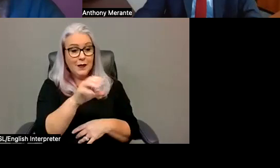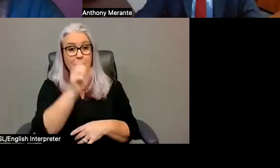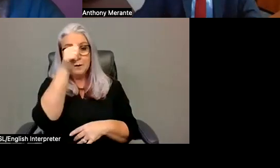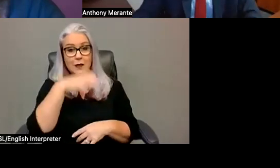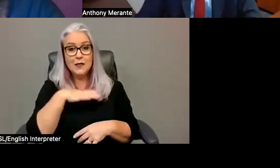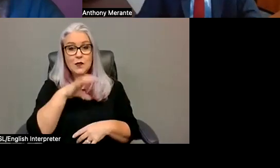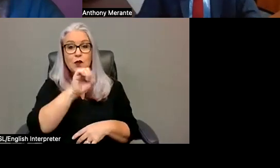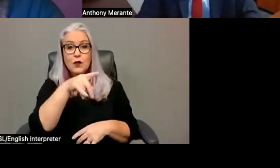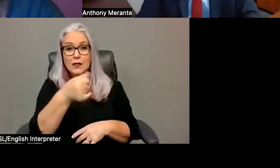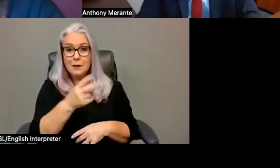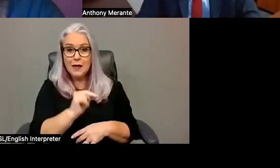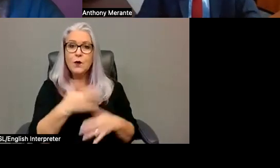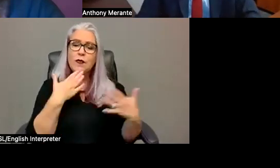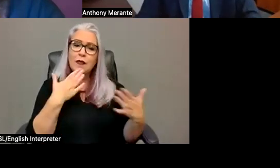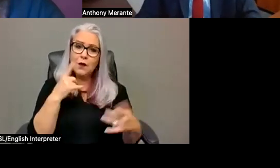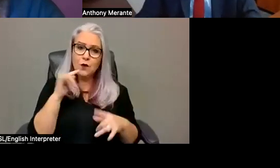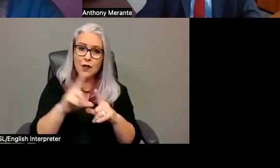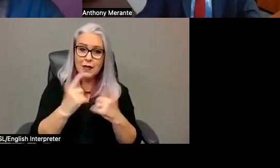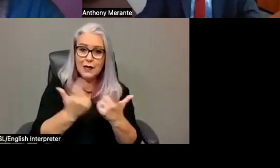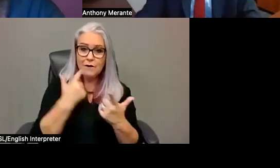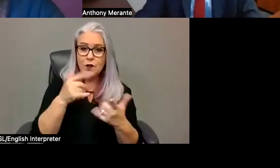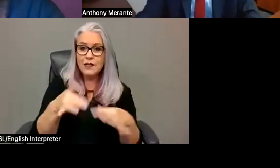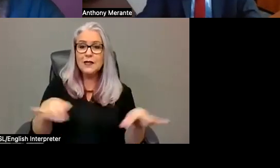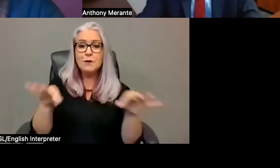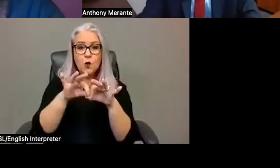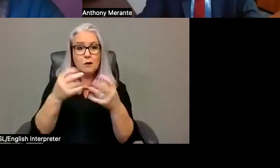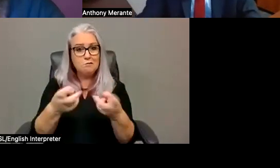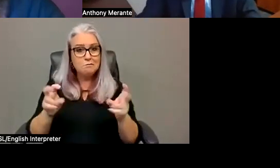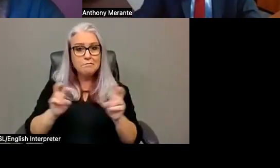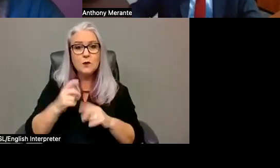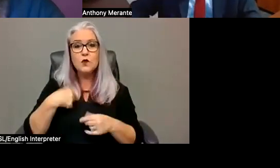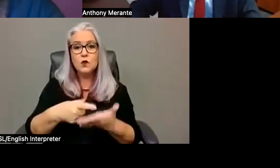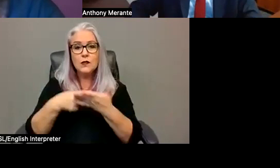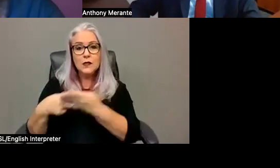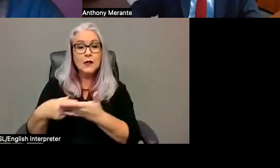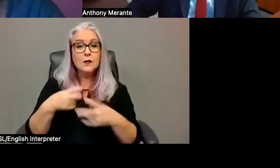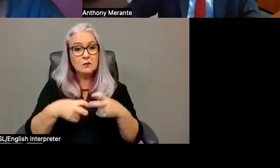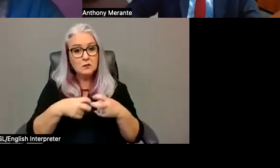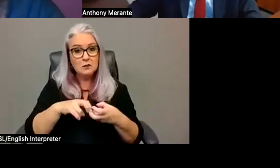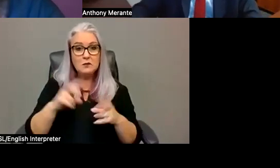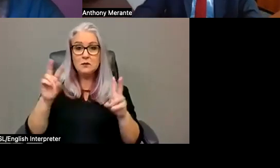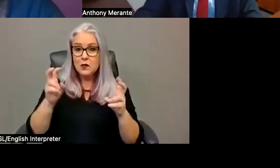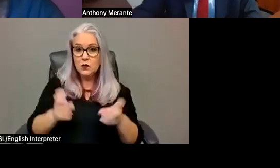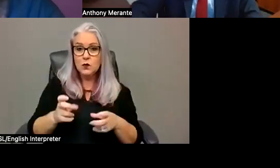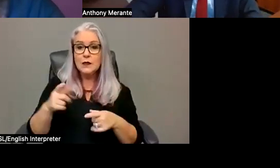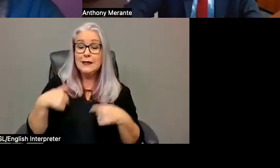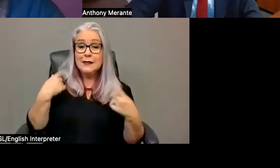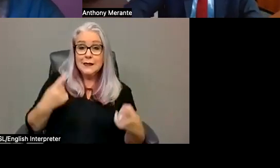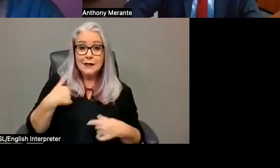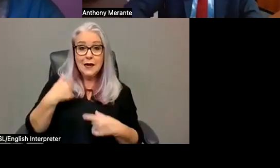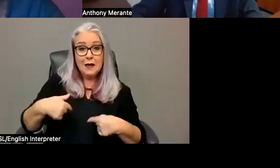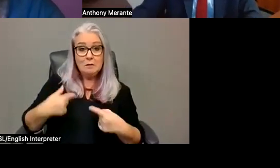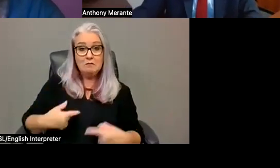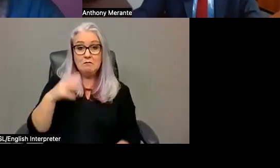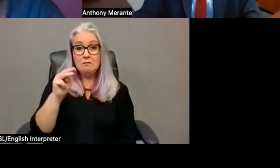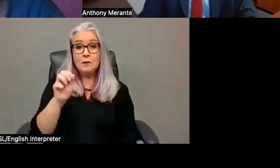by saying thank you to the league for putting together this important forum for us to have a discussion about the issues. Since I've been mayor, I've been able to